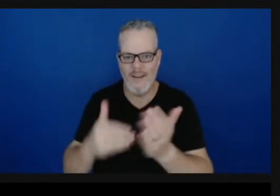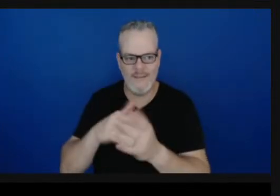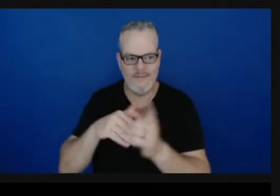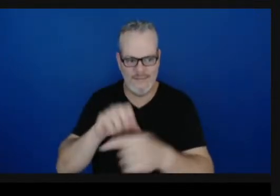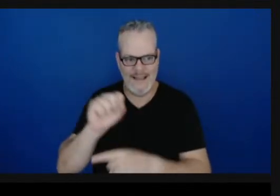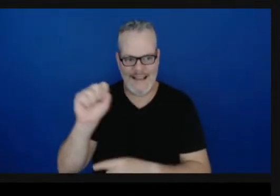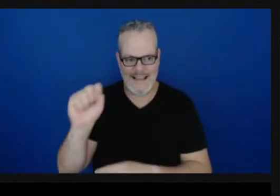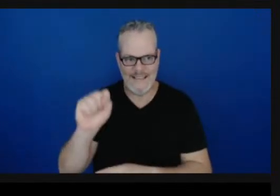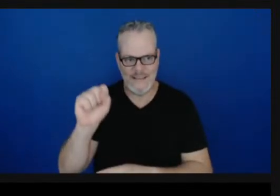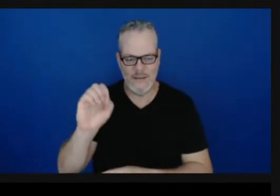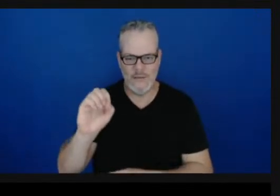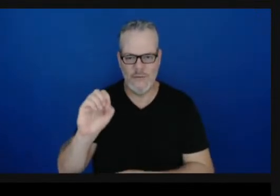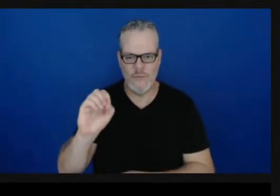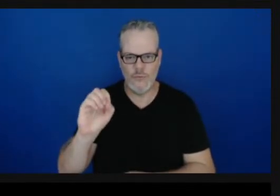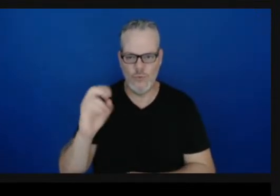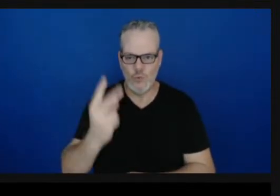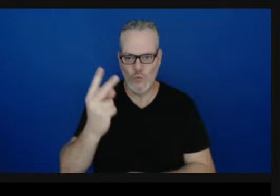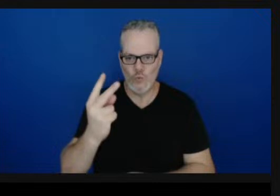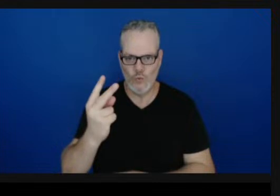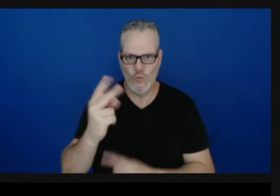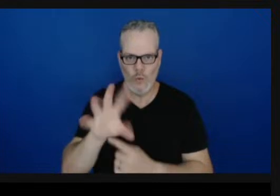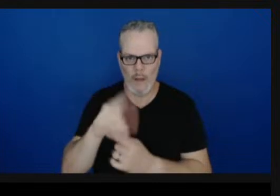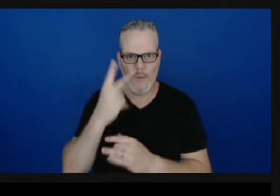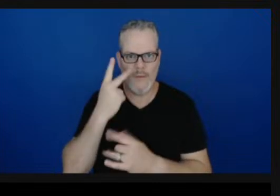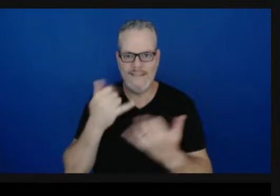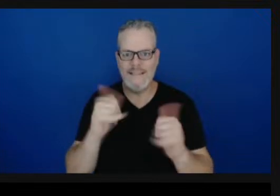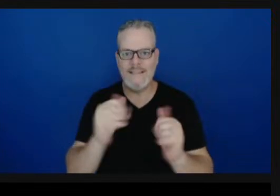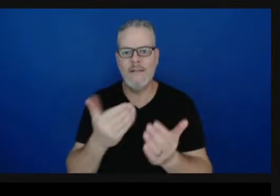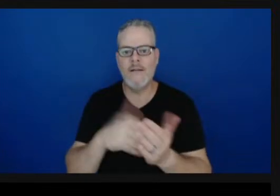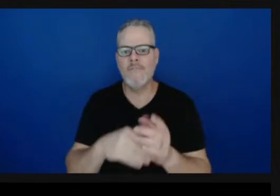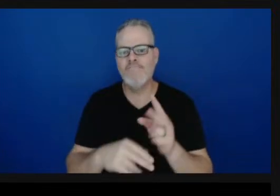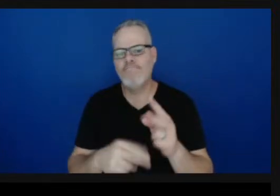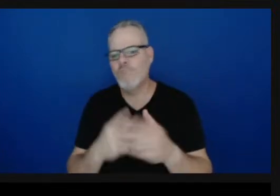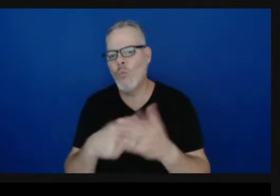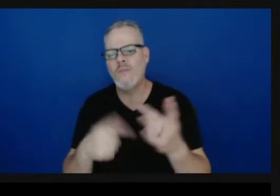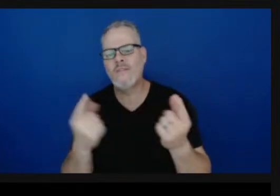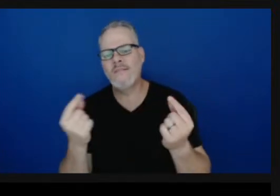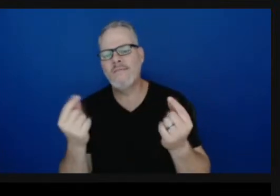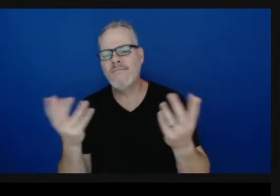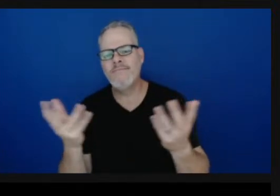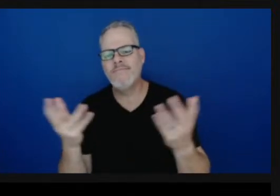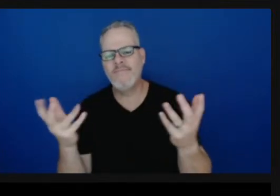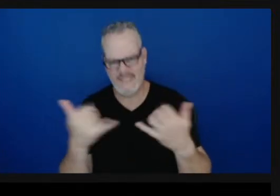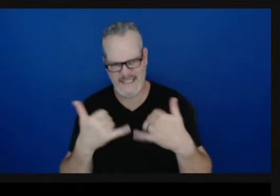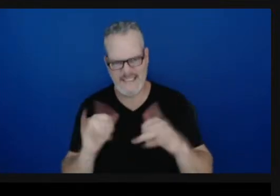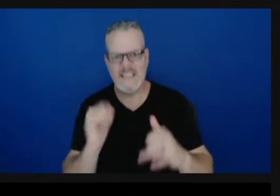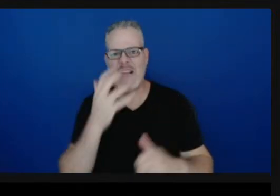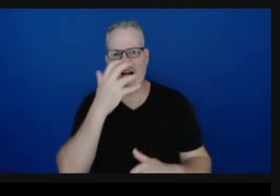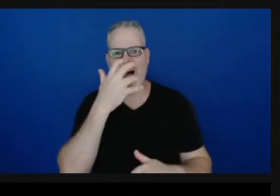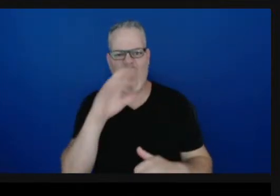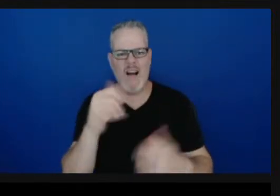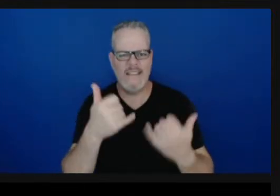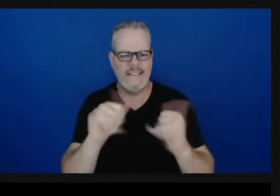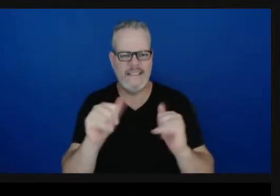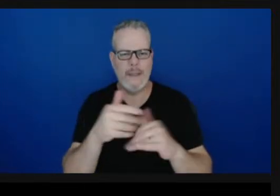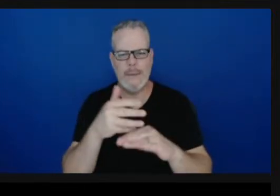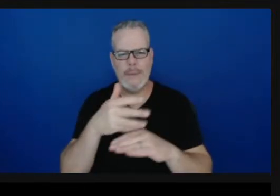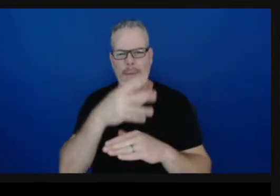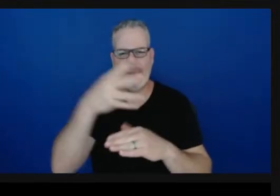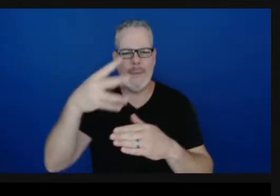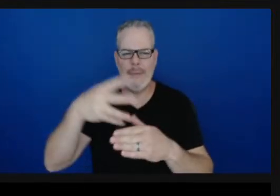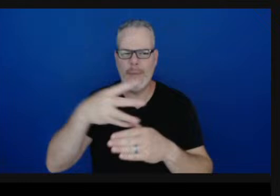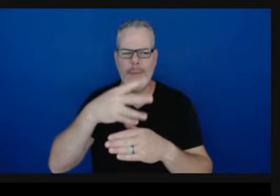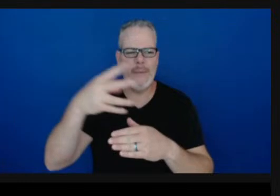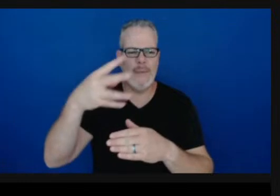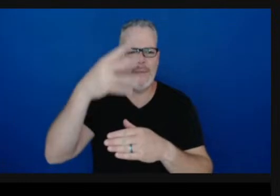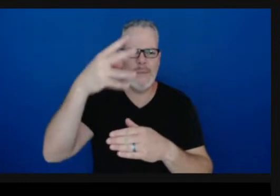check into it. What's going on here? It's still hot, still fuming. Nothing